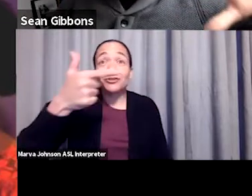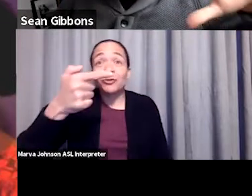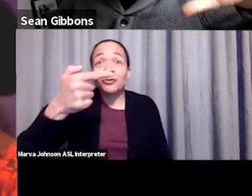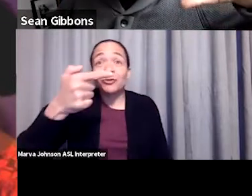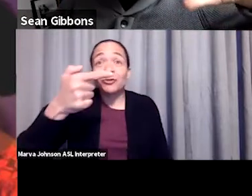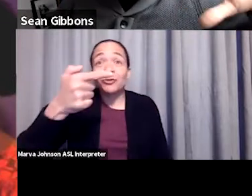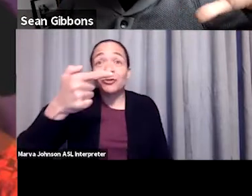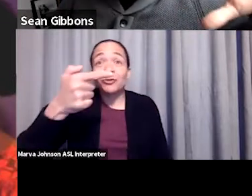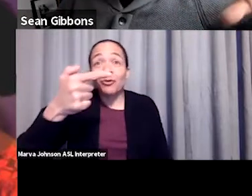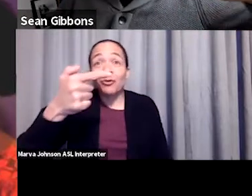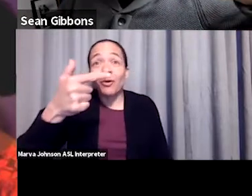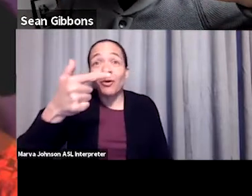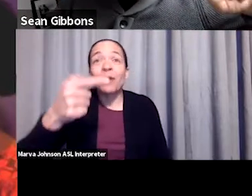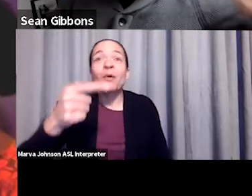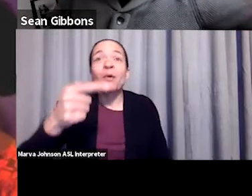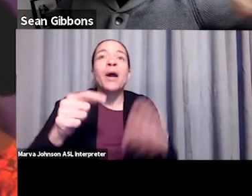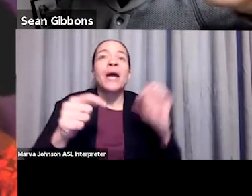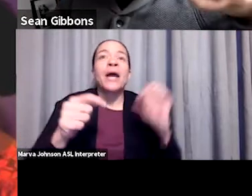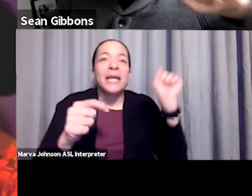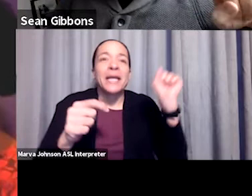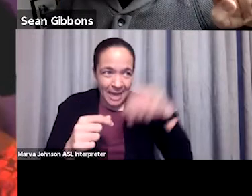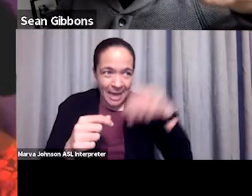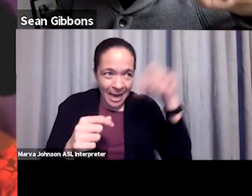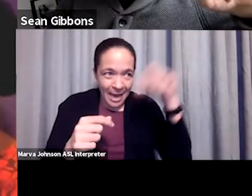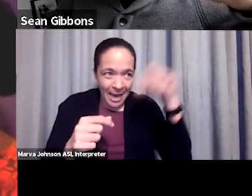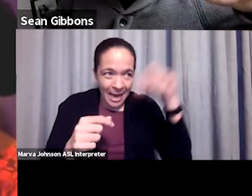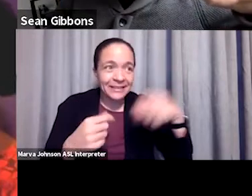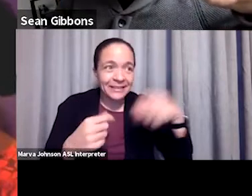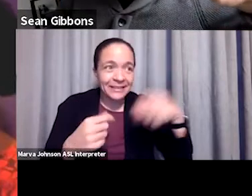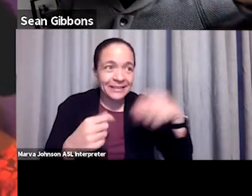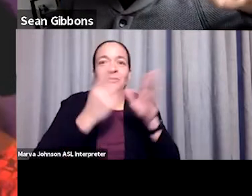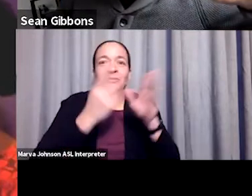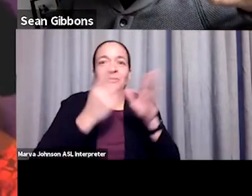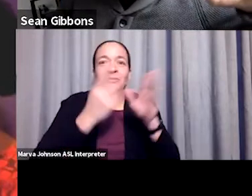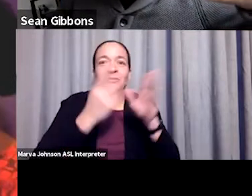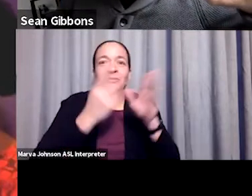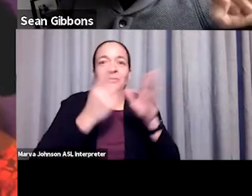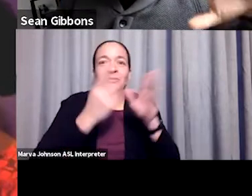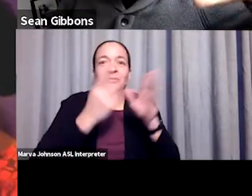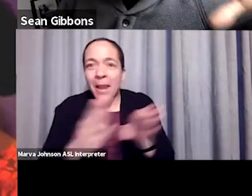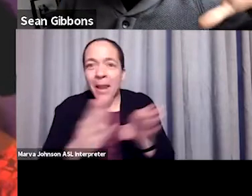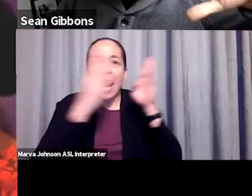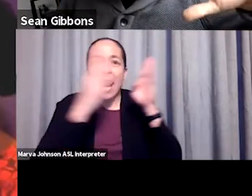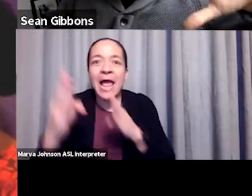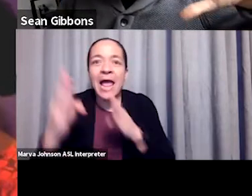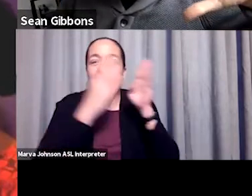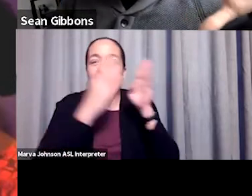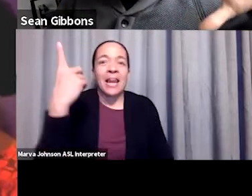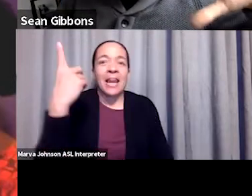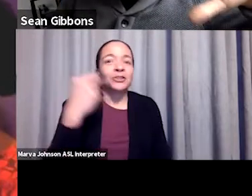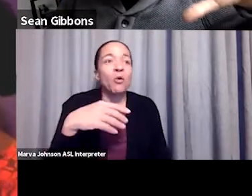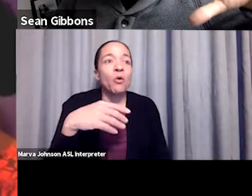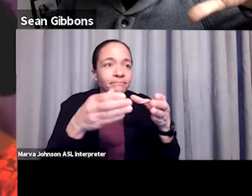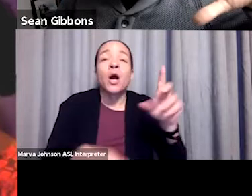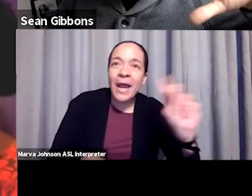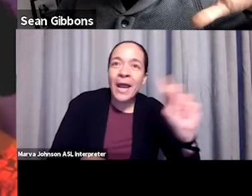as we were planning for V. We know this. We will gather. What we don't quite know yet is we're going to be able to do that in person, or we're going to have to go back to a virtual